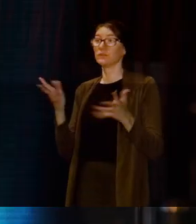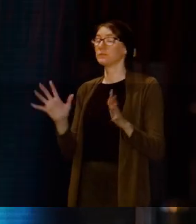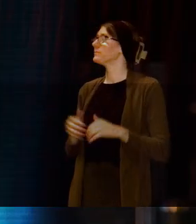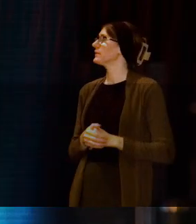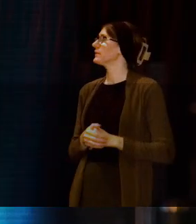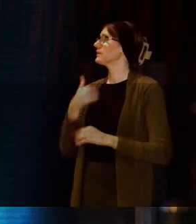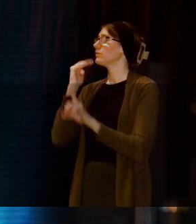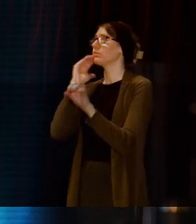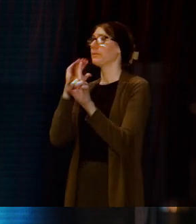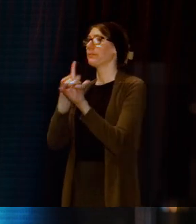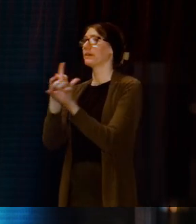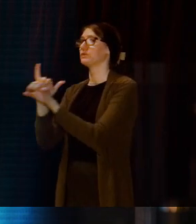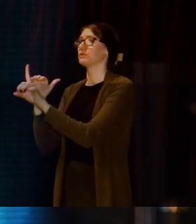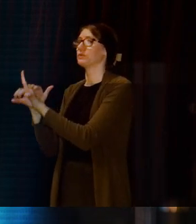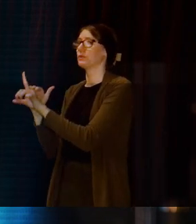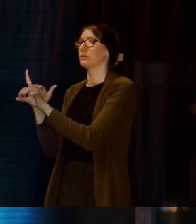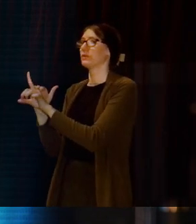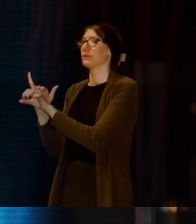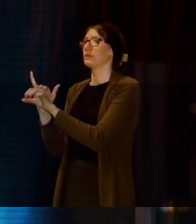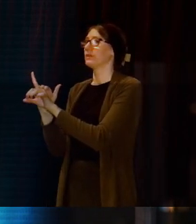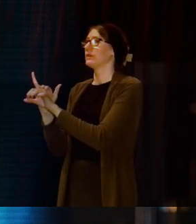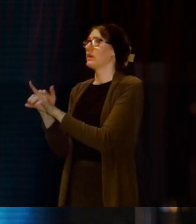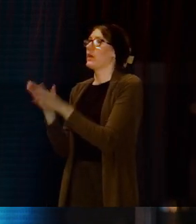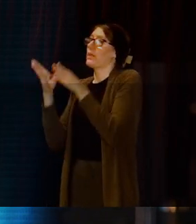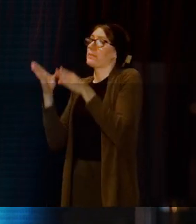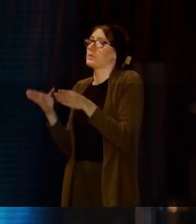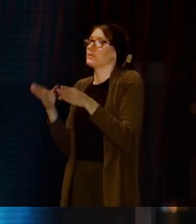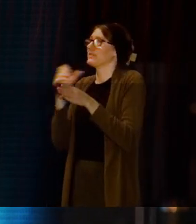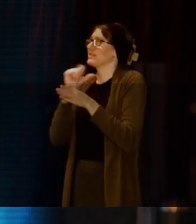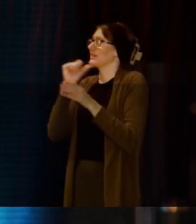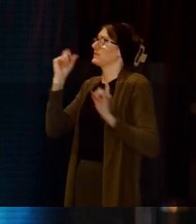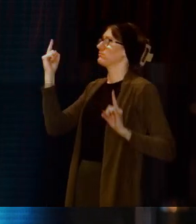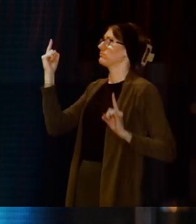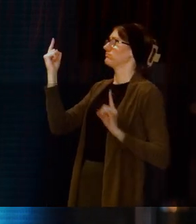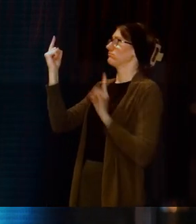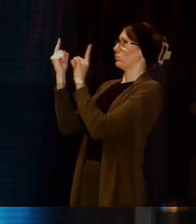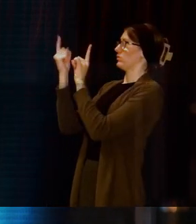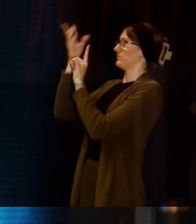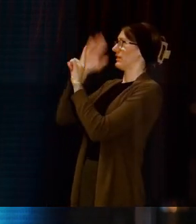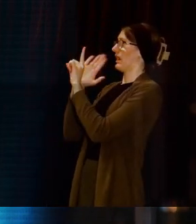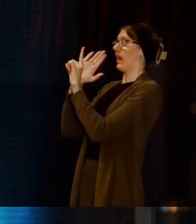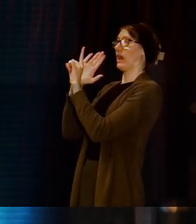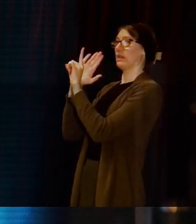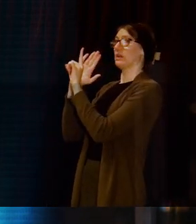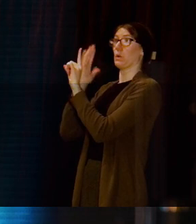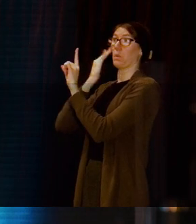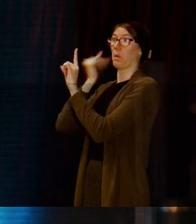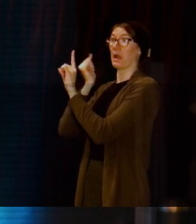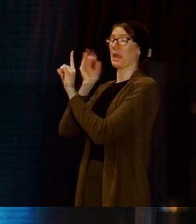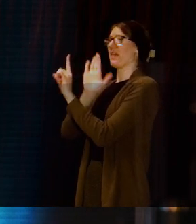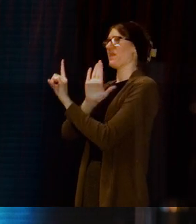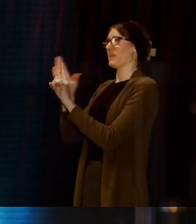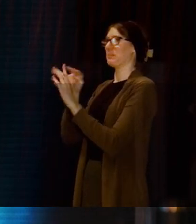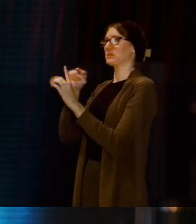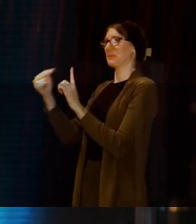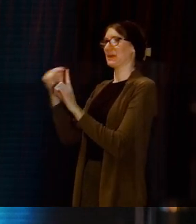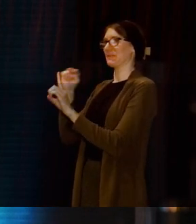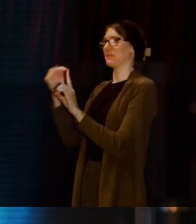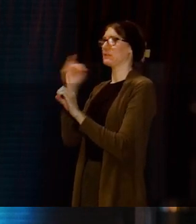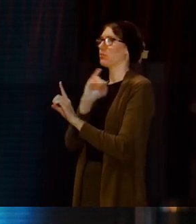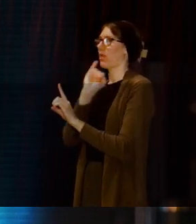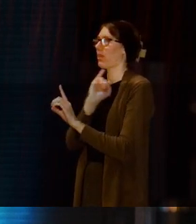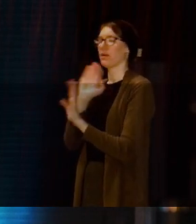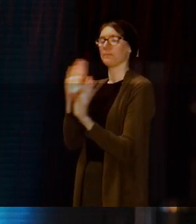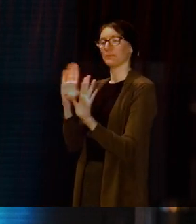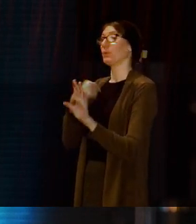Israel. I'll just give you a reminder that a person does not approach God based on their view of Israel. We come to God based on